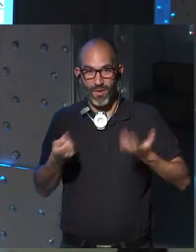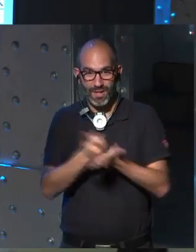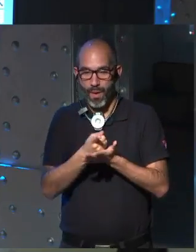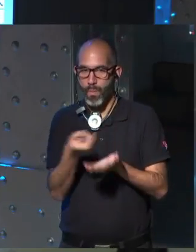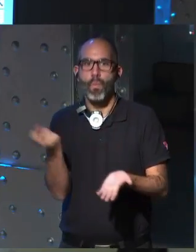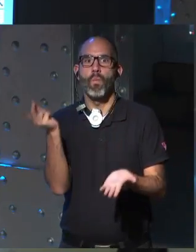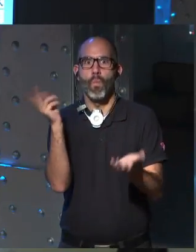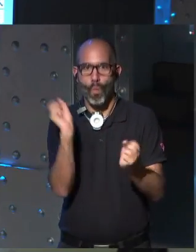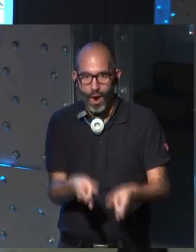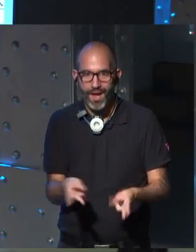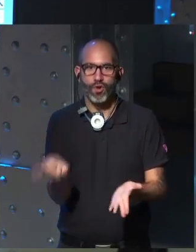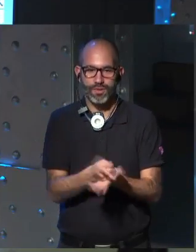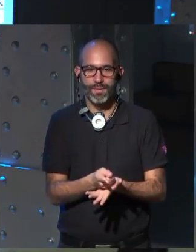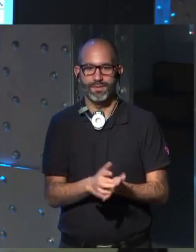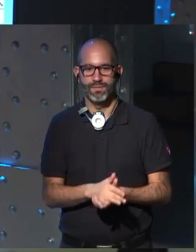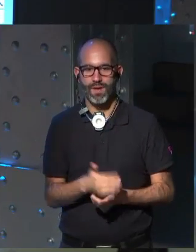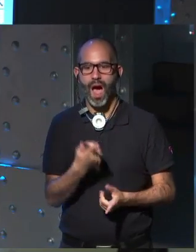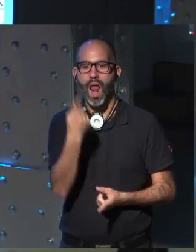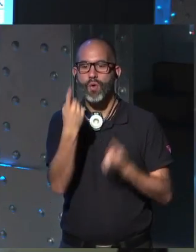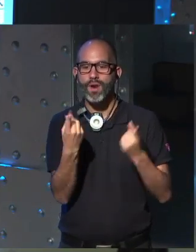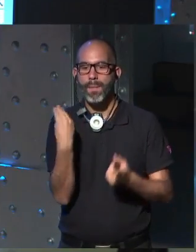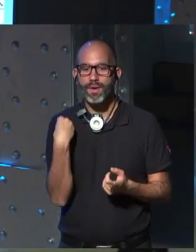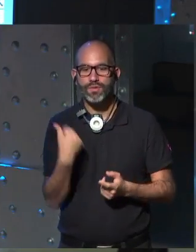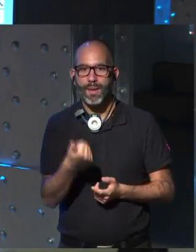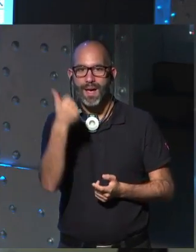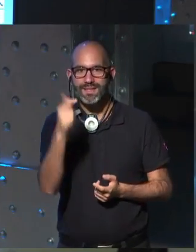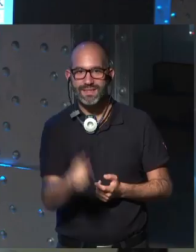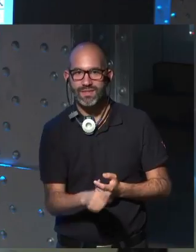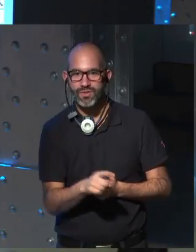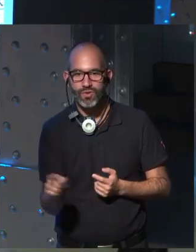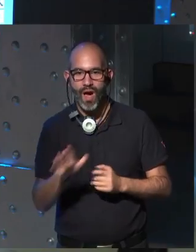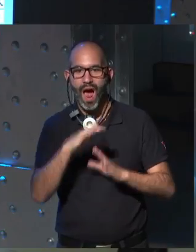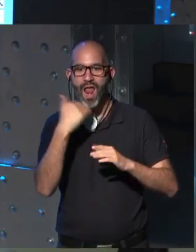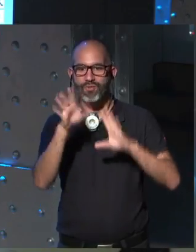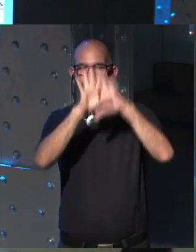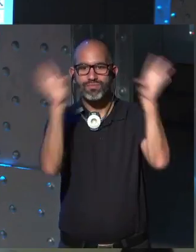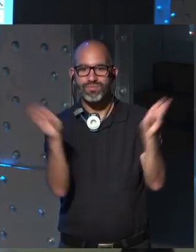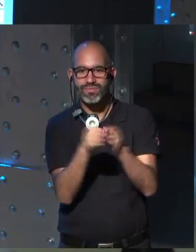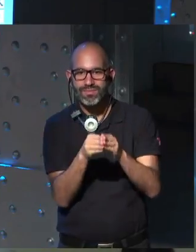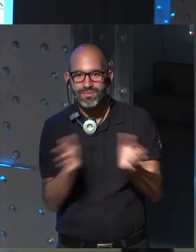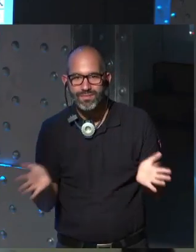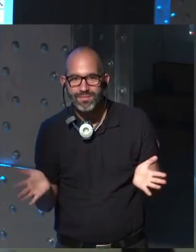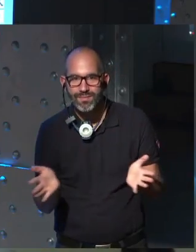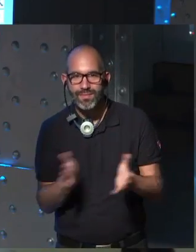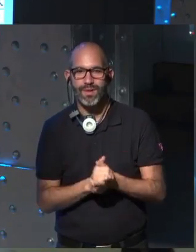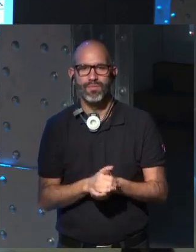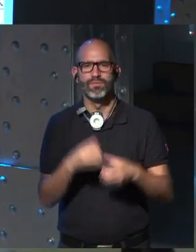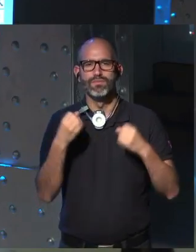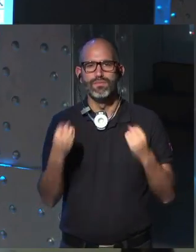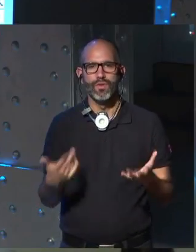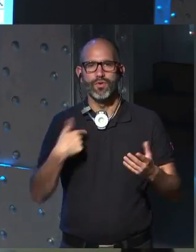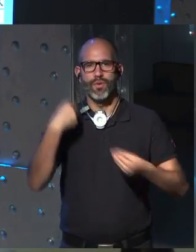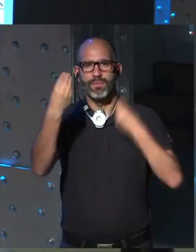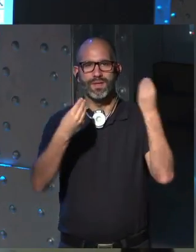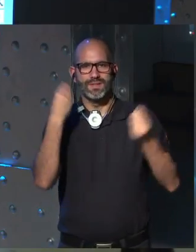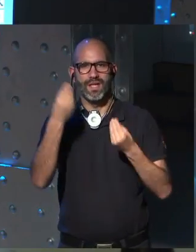Martiniano. Any more questions from our Martians? Adding a final comment or something? Well, I